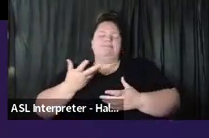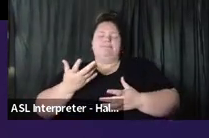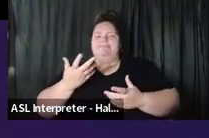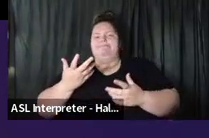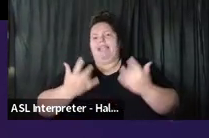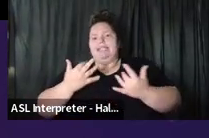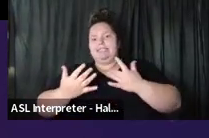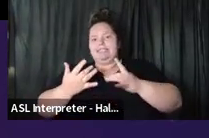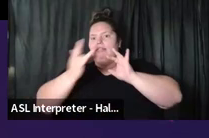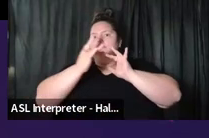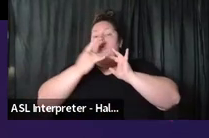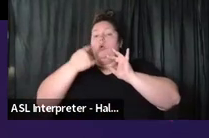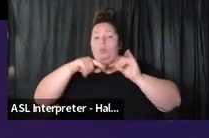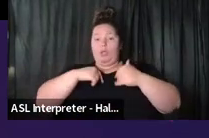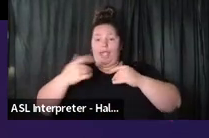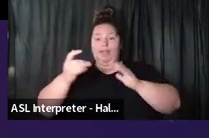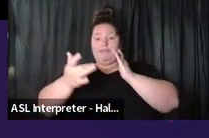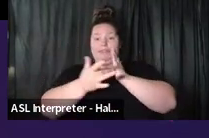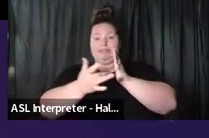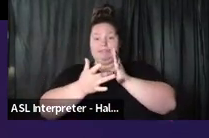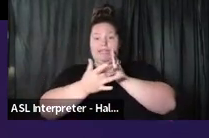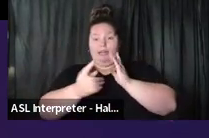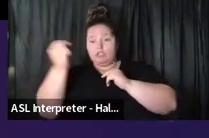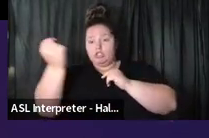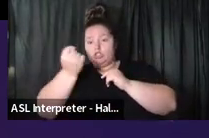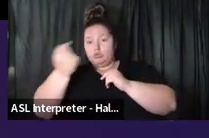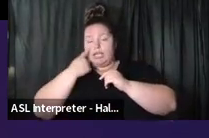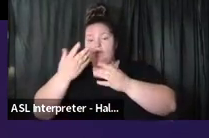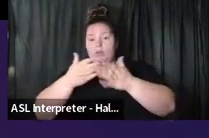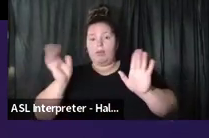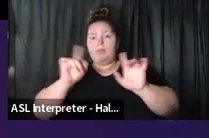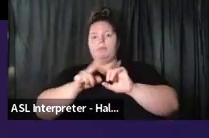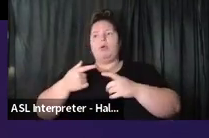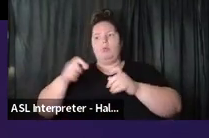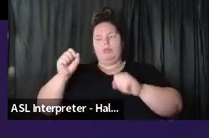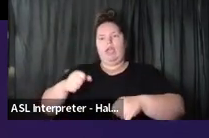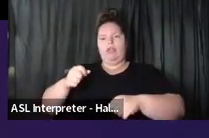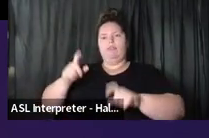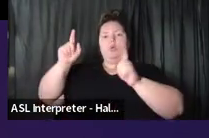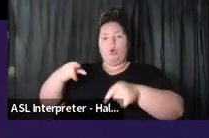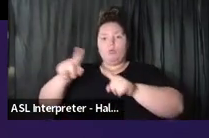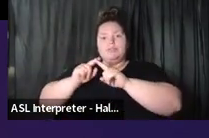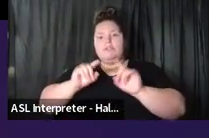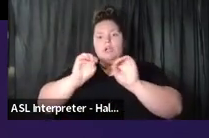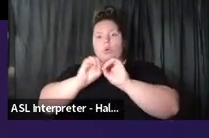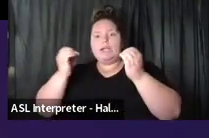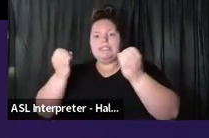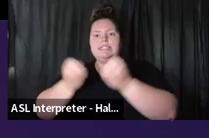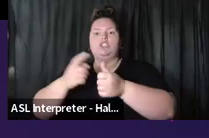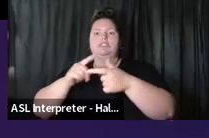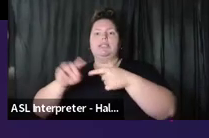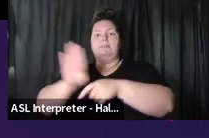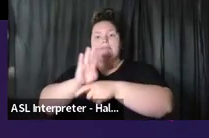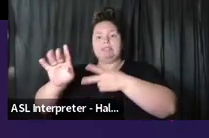We provide Tech Tuesdays to the public, but we also can come out and provide trainings and resources to organizations, businesses, other